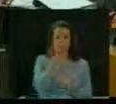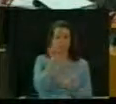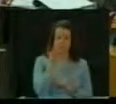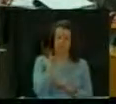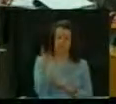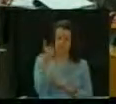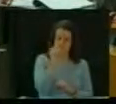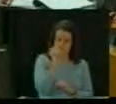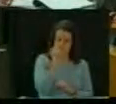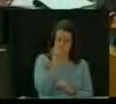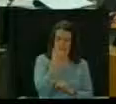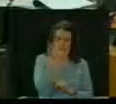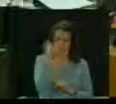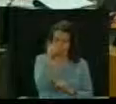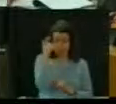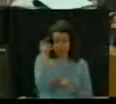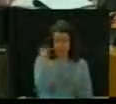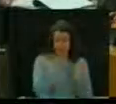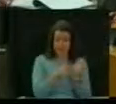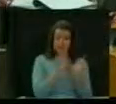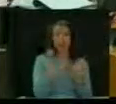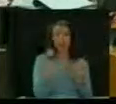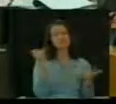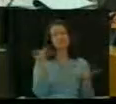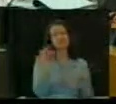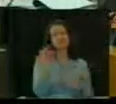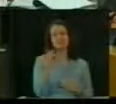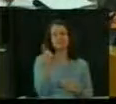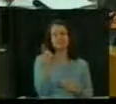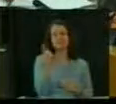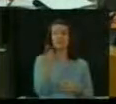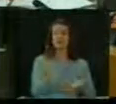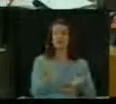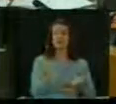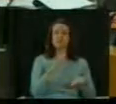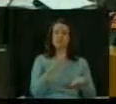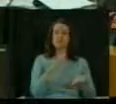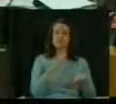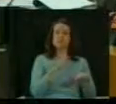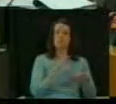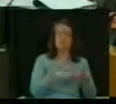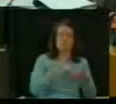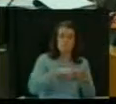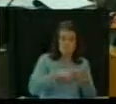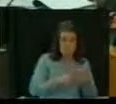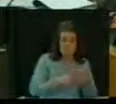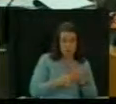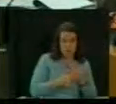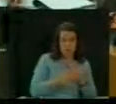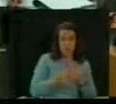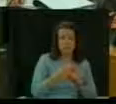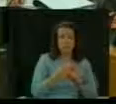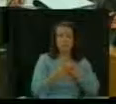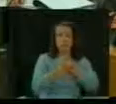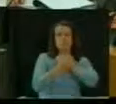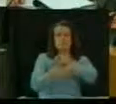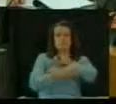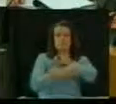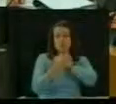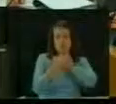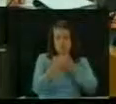investigate this and ask them to prosecute the folks who did something wrong. Because if